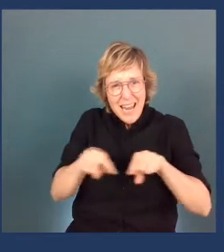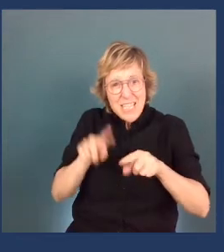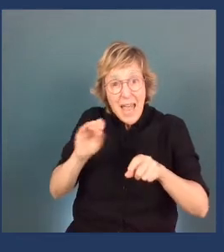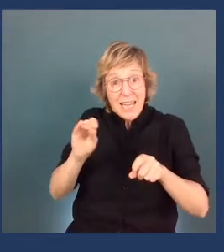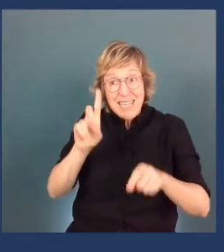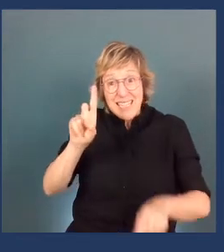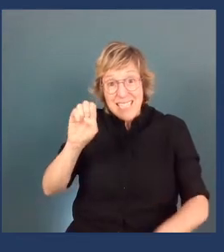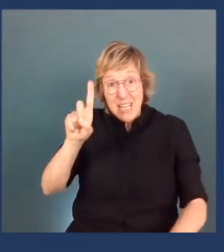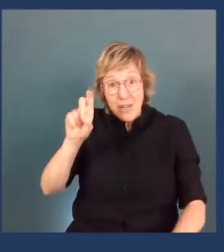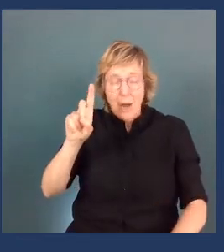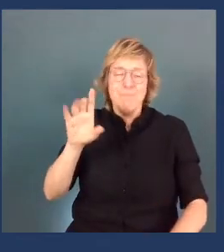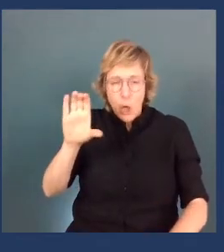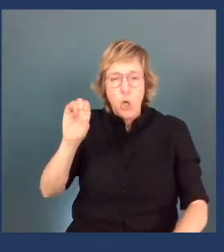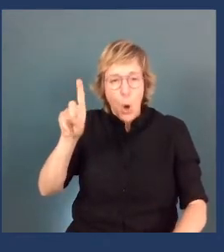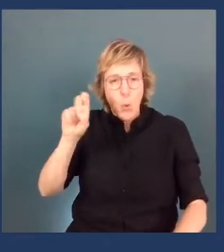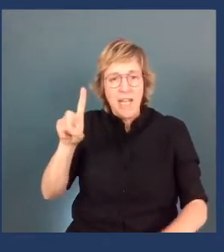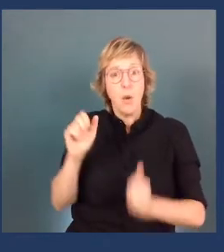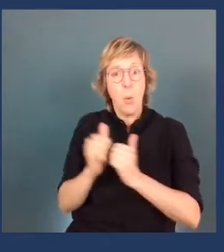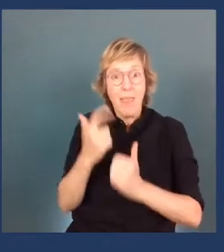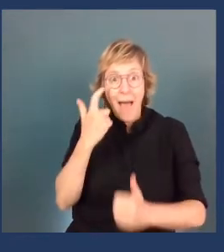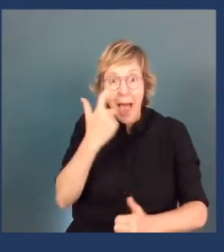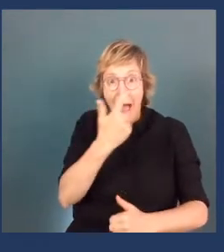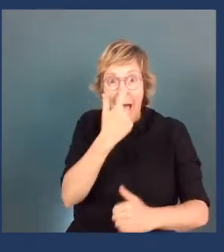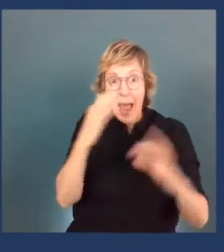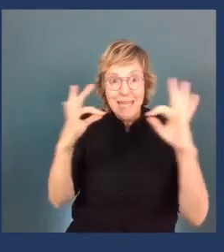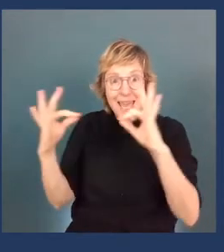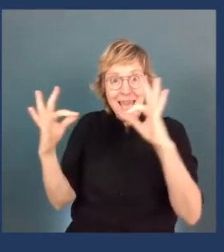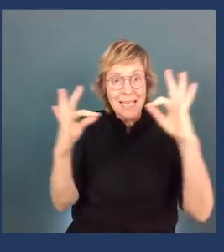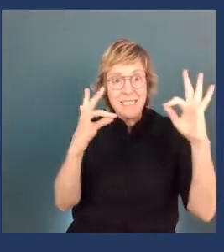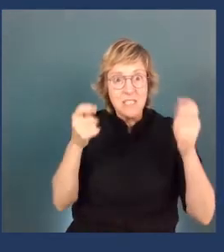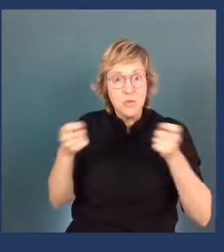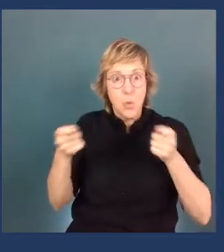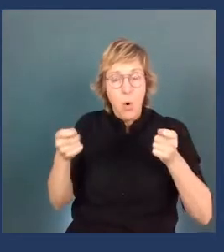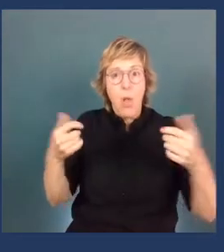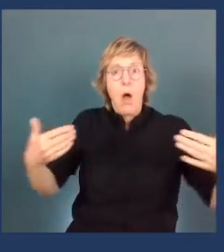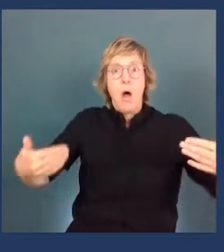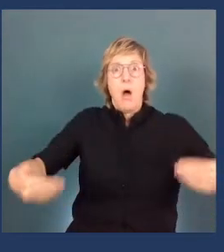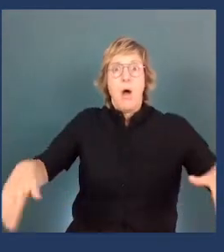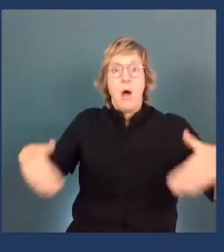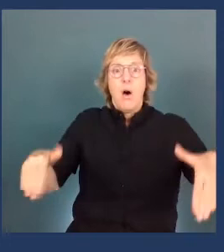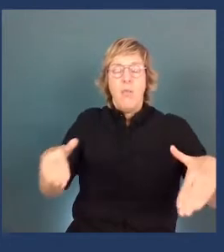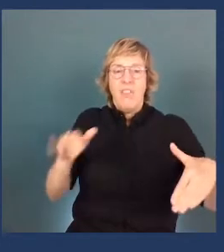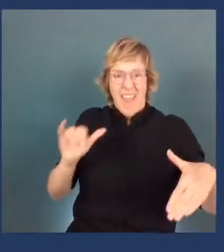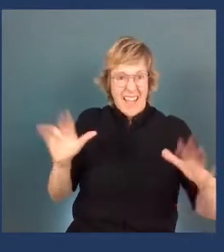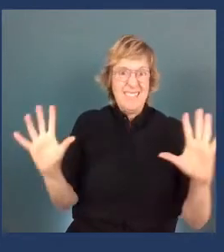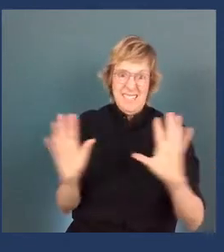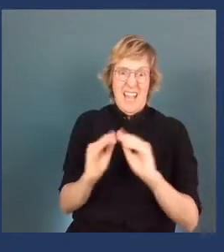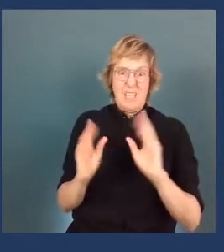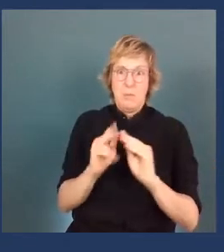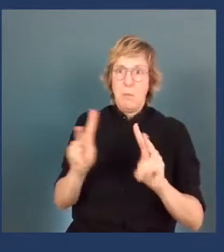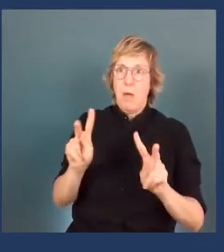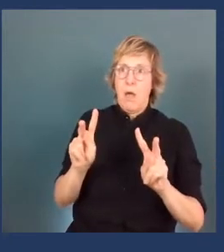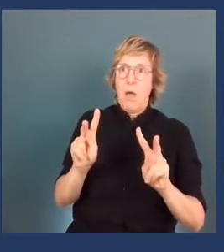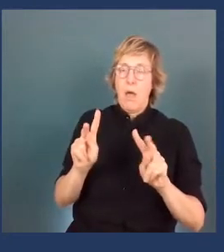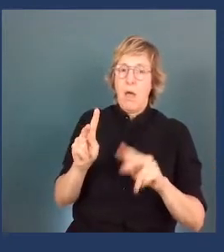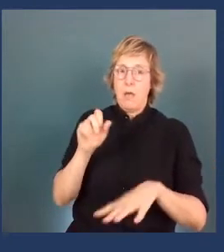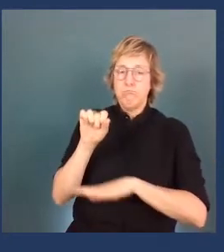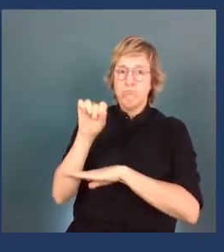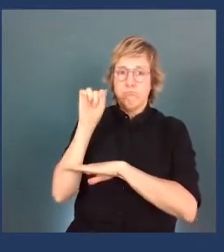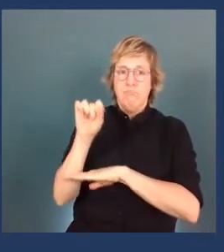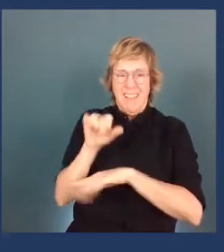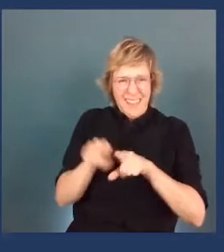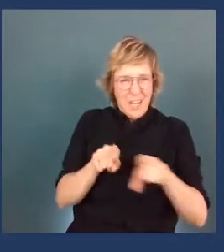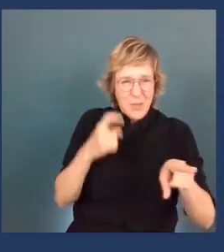gaze control. You know, we got such amazing feedback on that session. As you suggested earlier, people